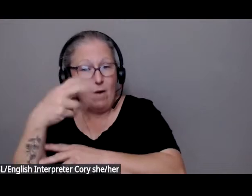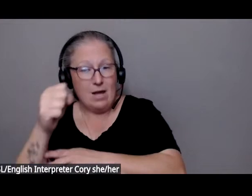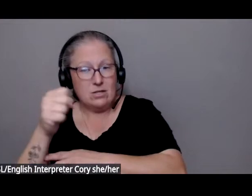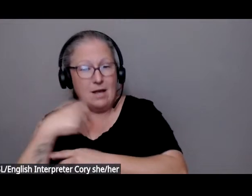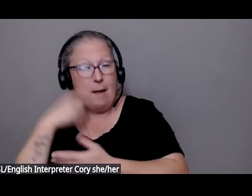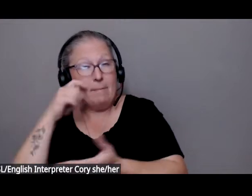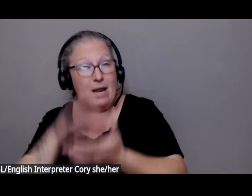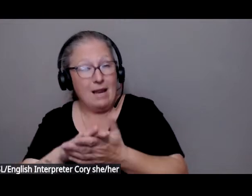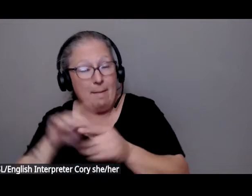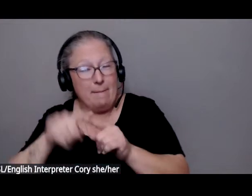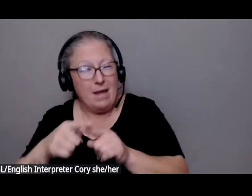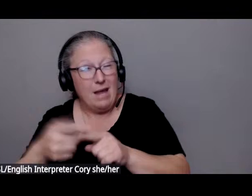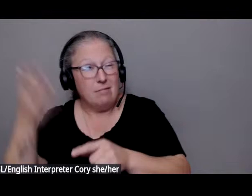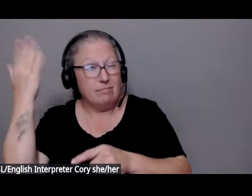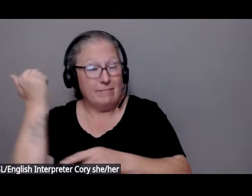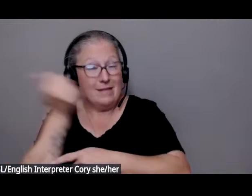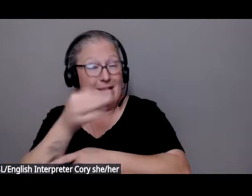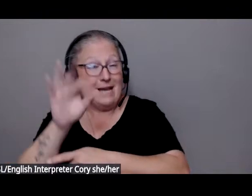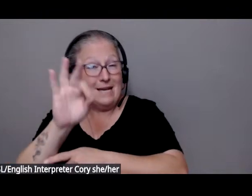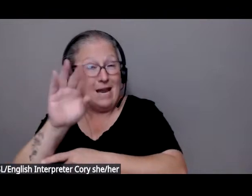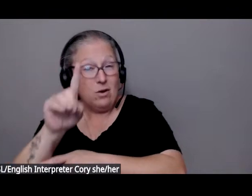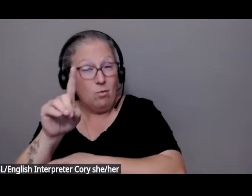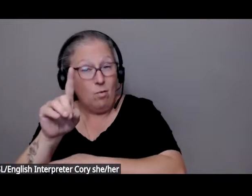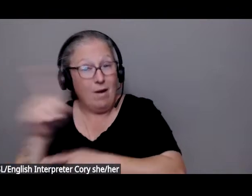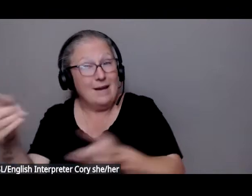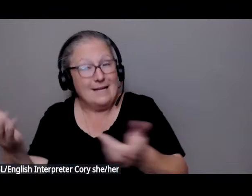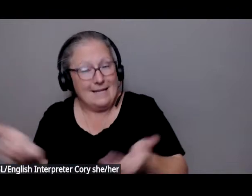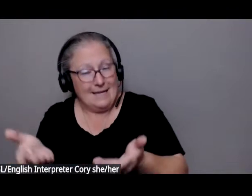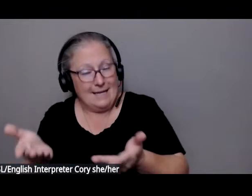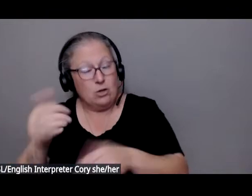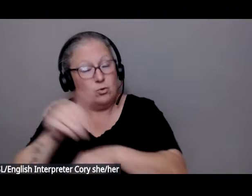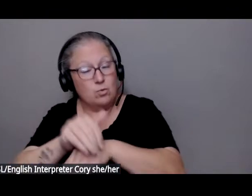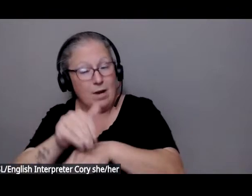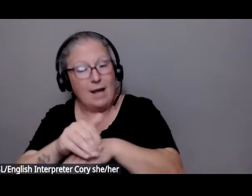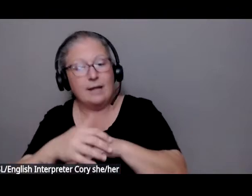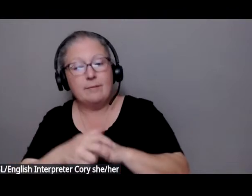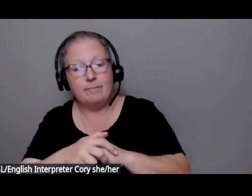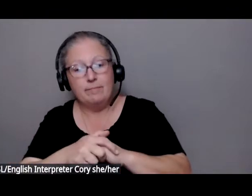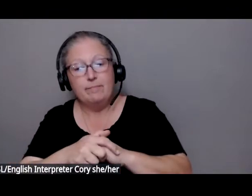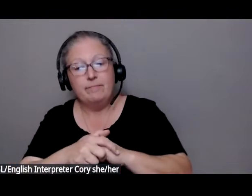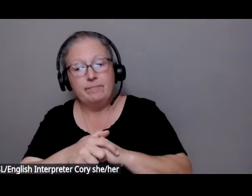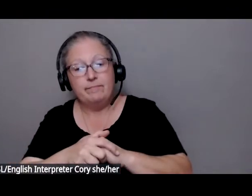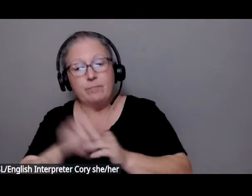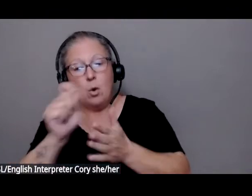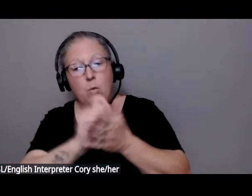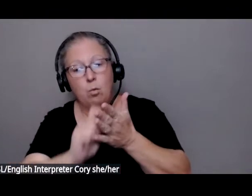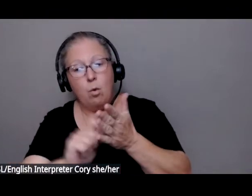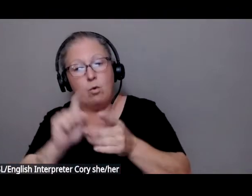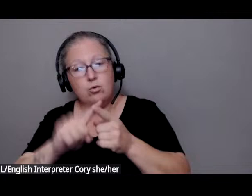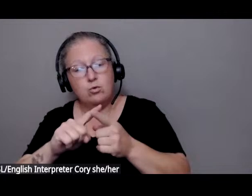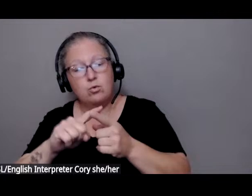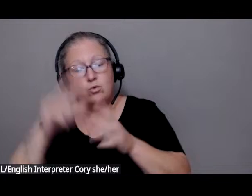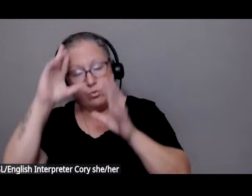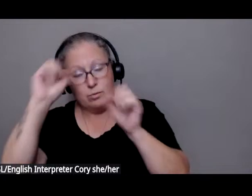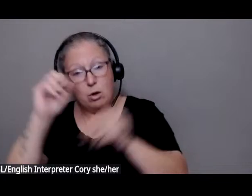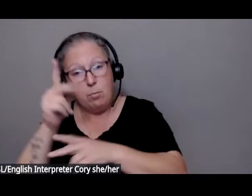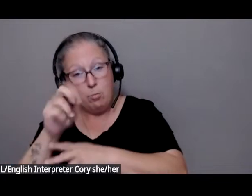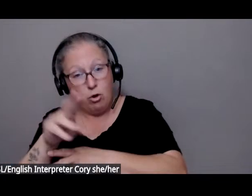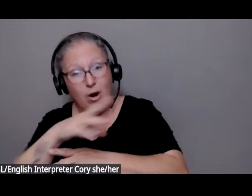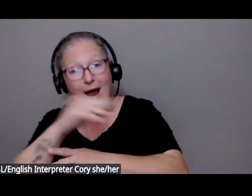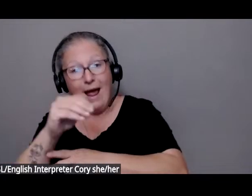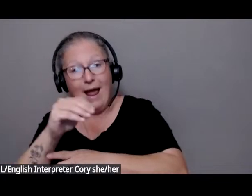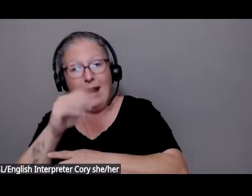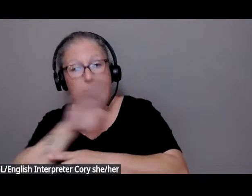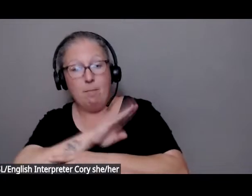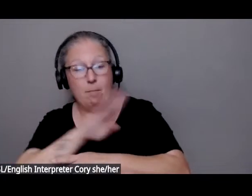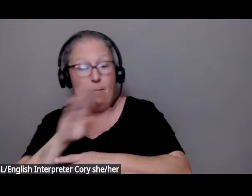in this district in 1991 and is sitting here tonight, wrote to Superintendent Booker and the members of the